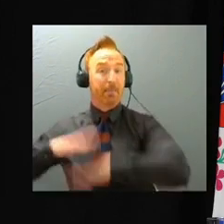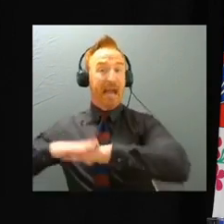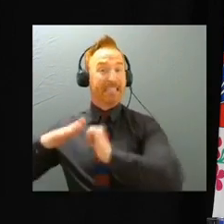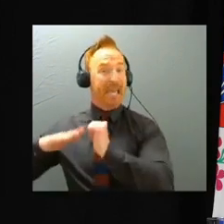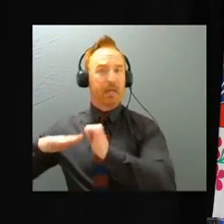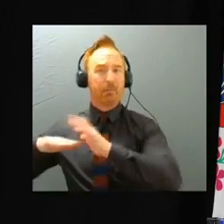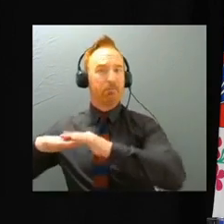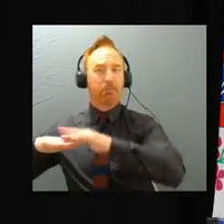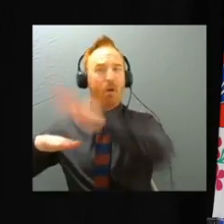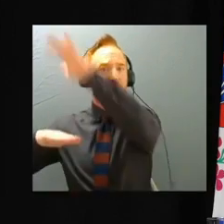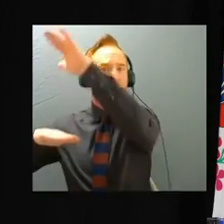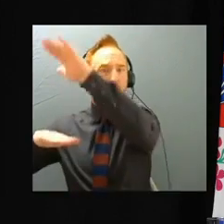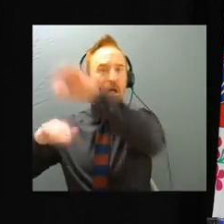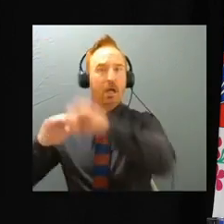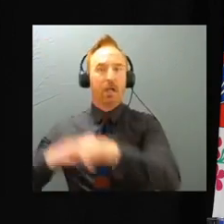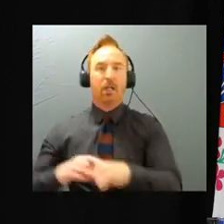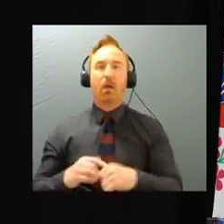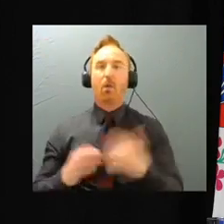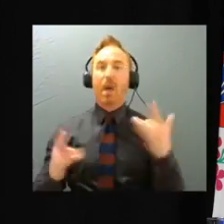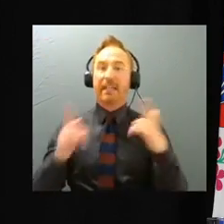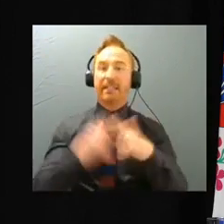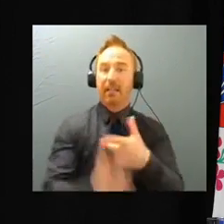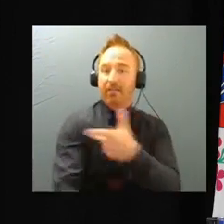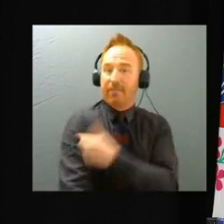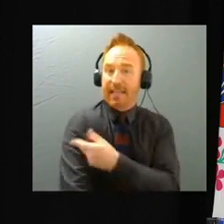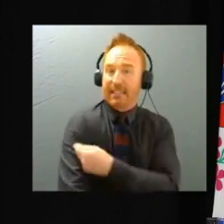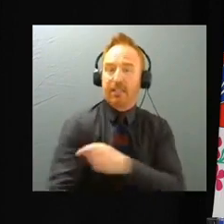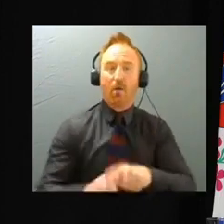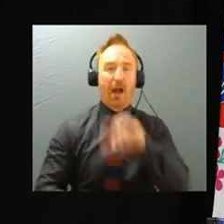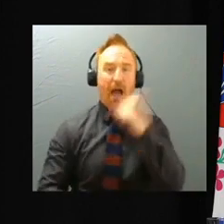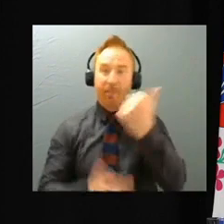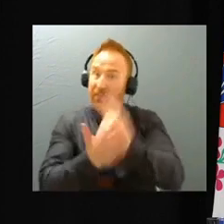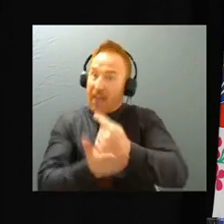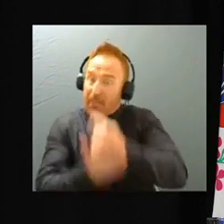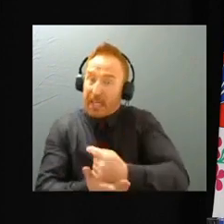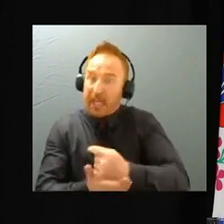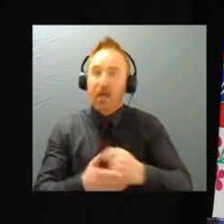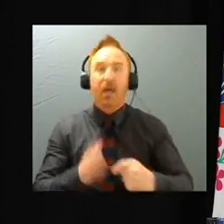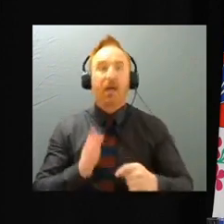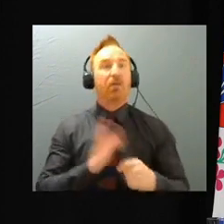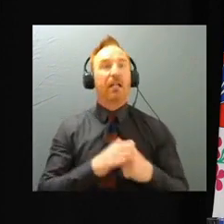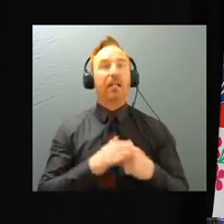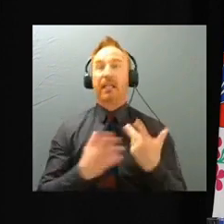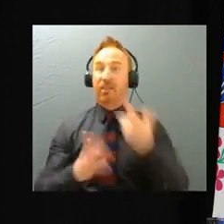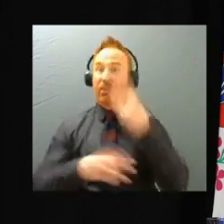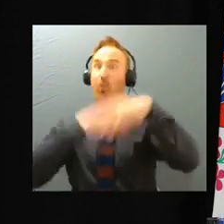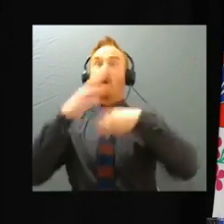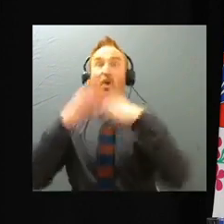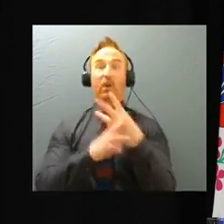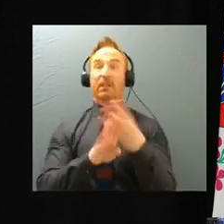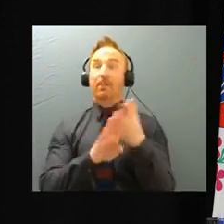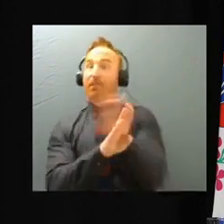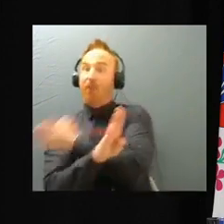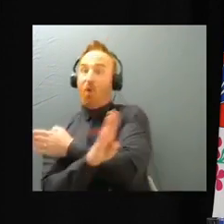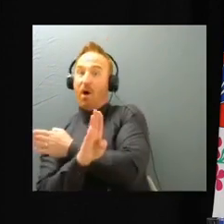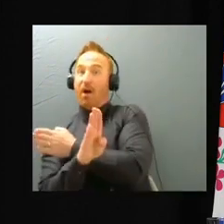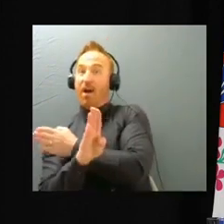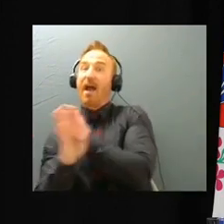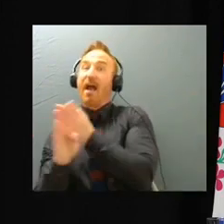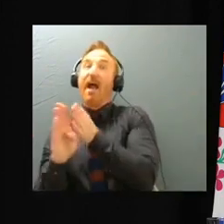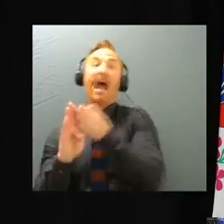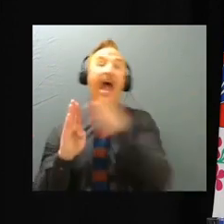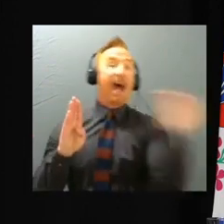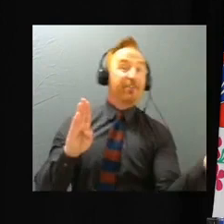Until vaccine or reliable treatments arrive, the world as we know it will be different going forward. Living with COVID is a project that